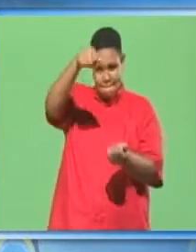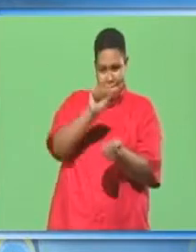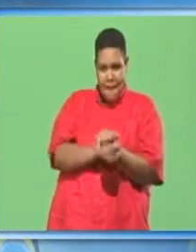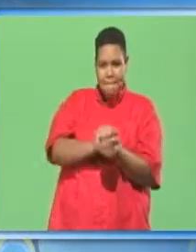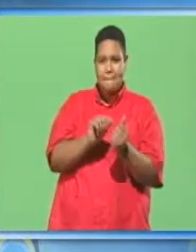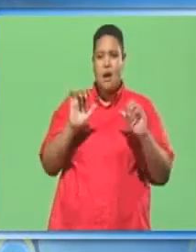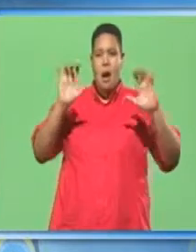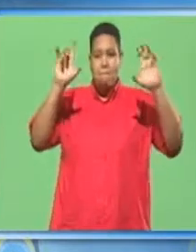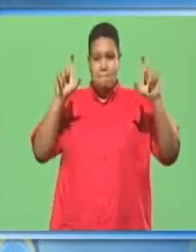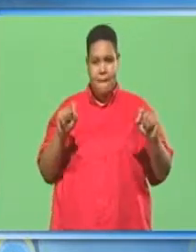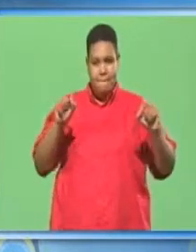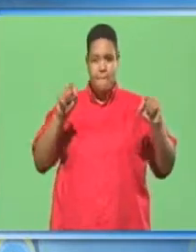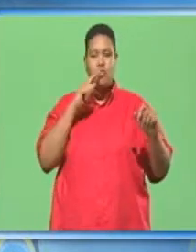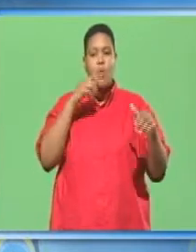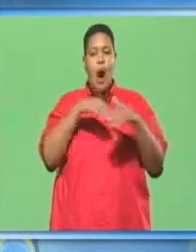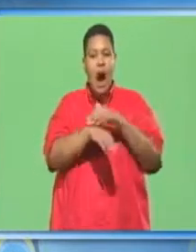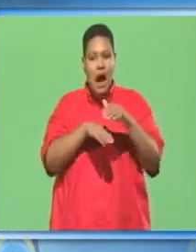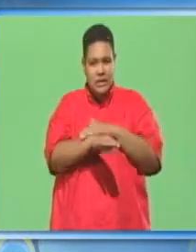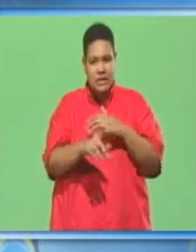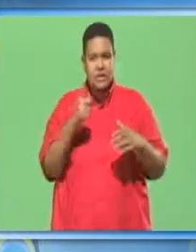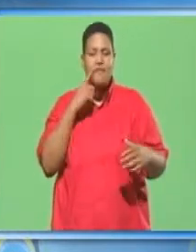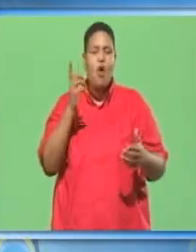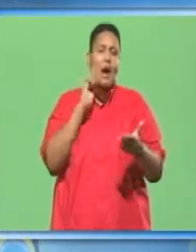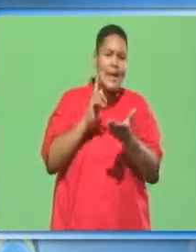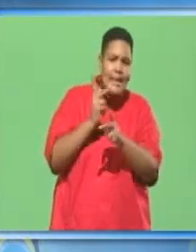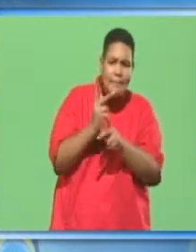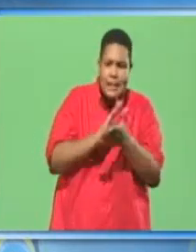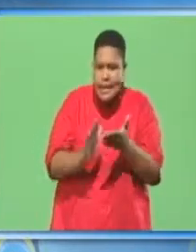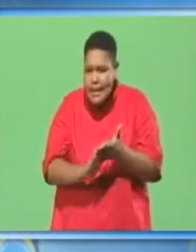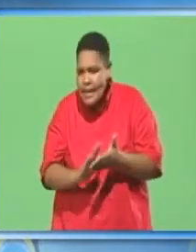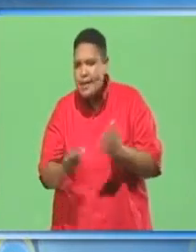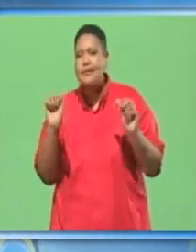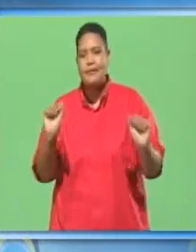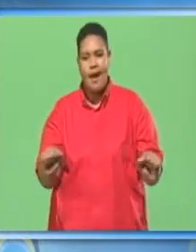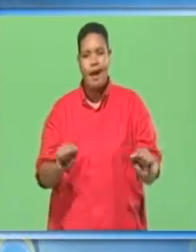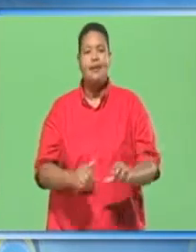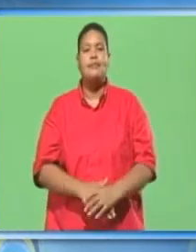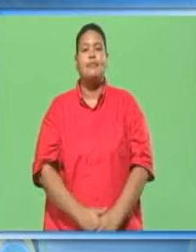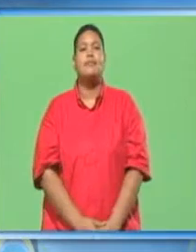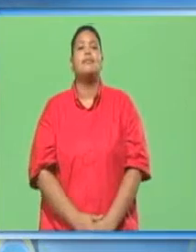to access the cutter head for maintenance purposes.